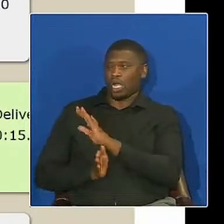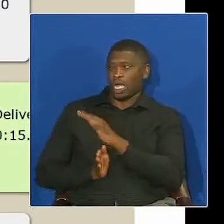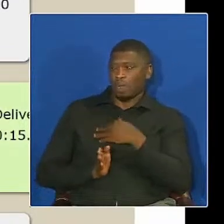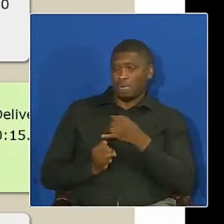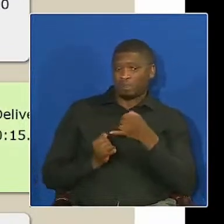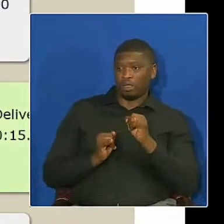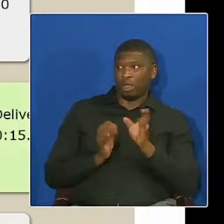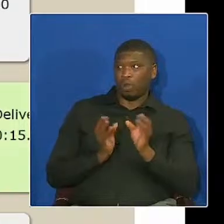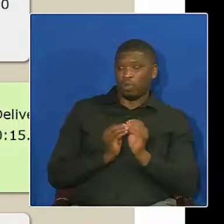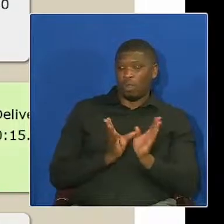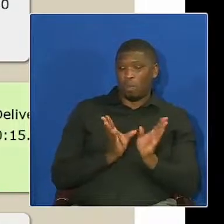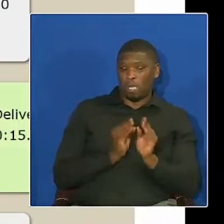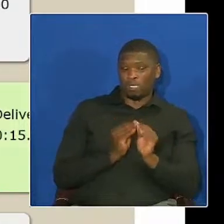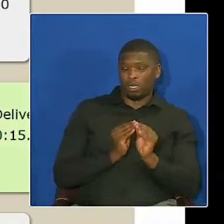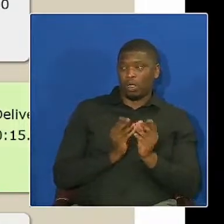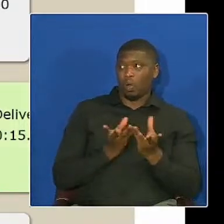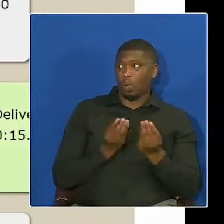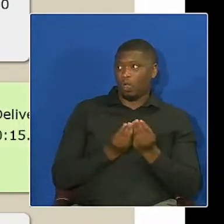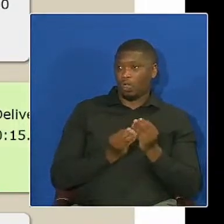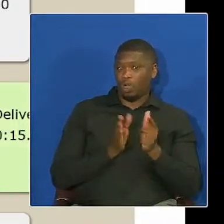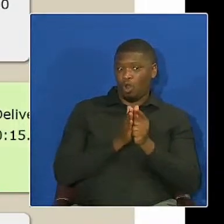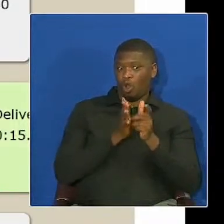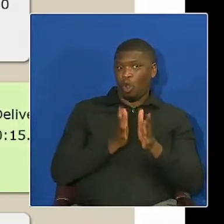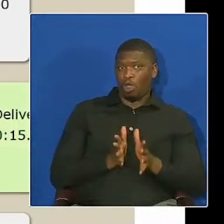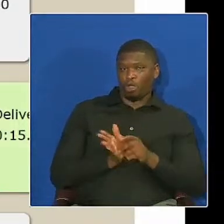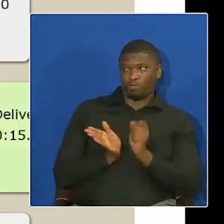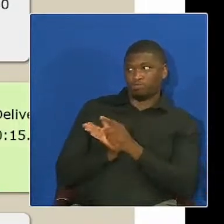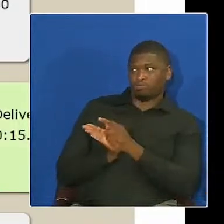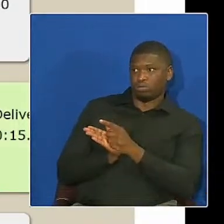with lawyers to Mr.